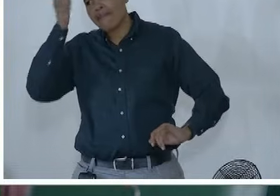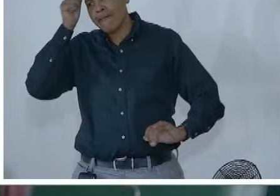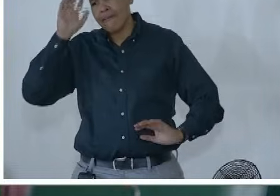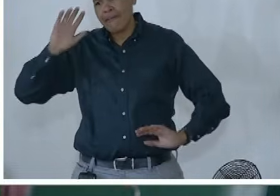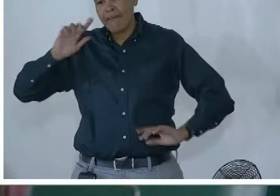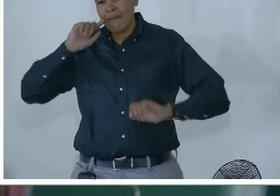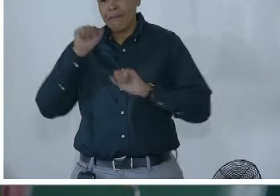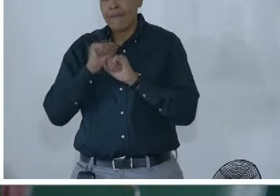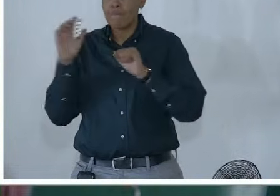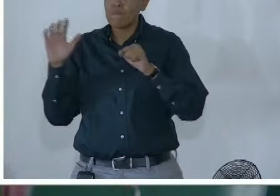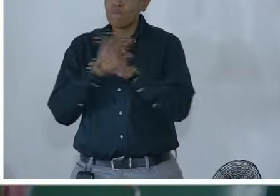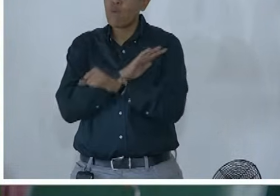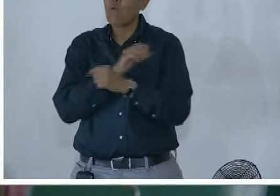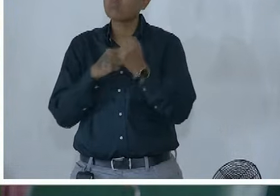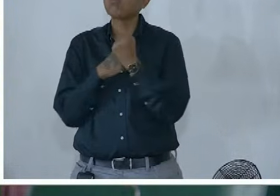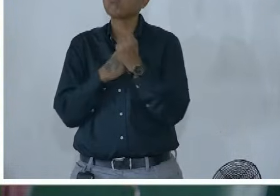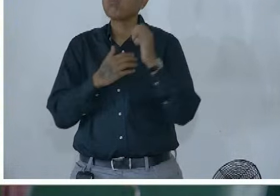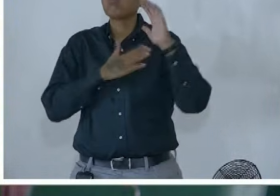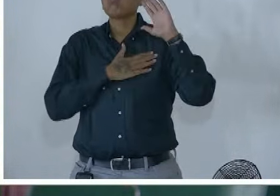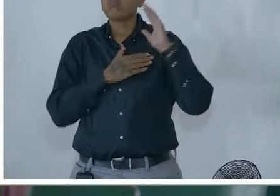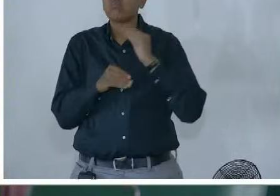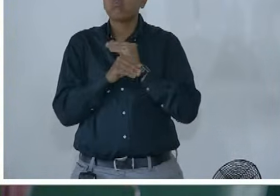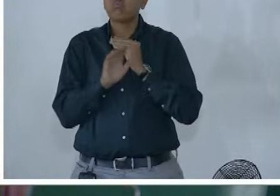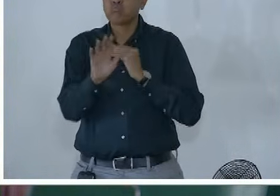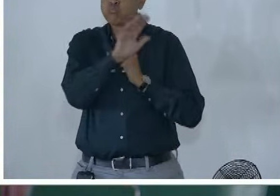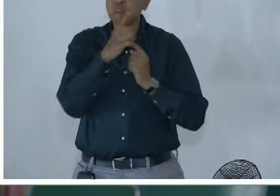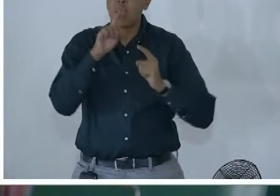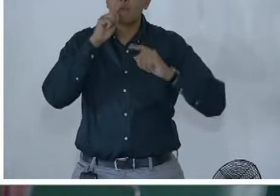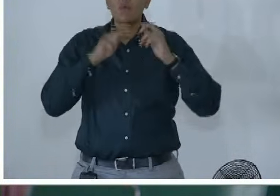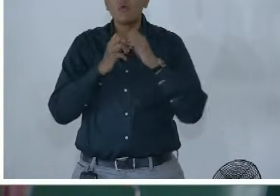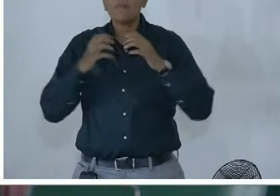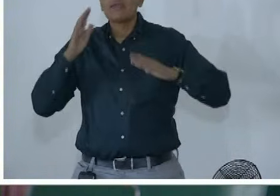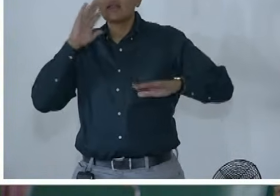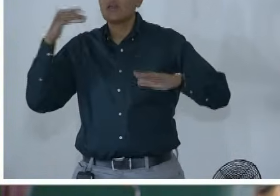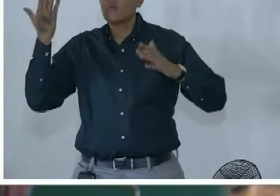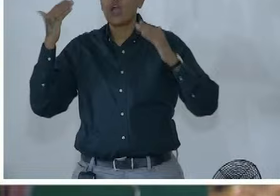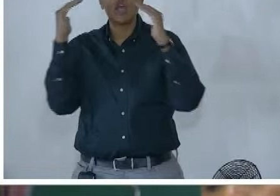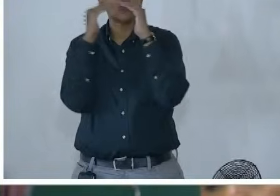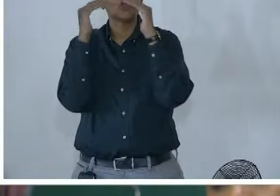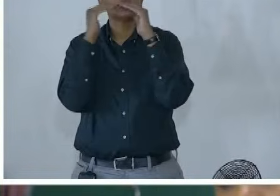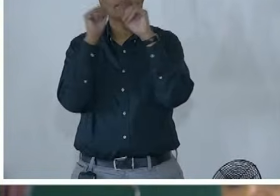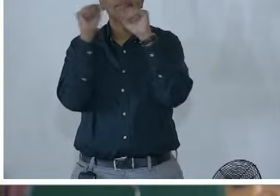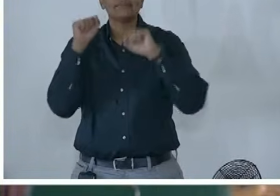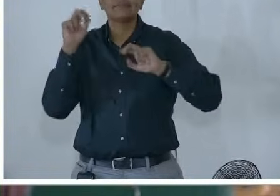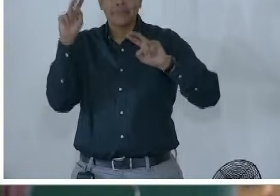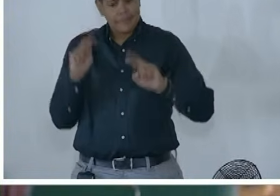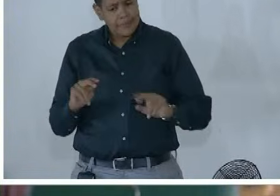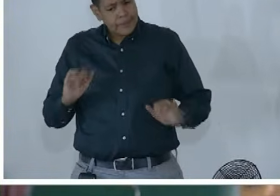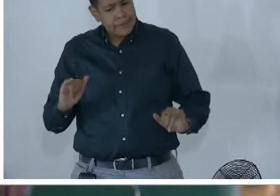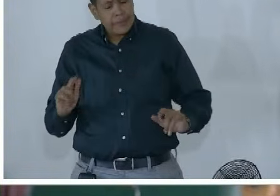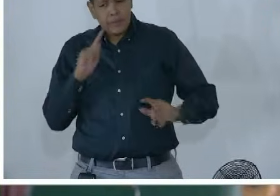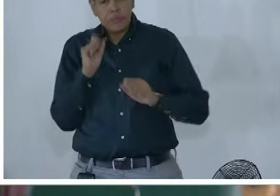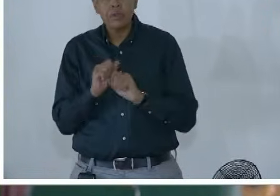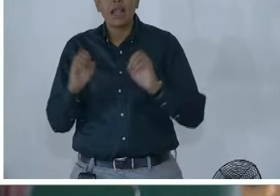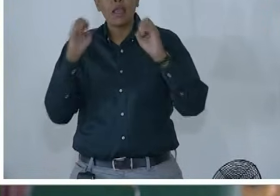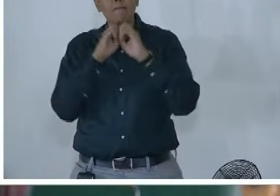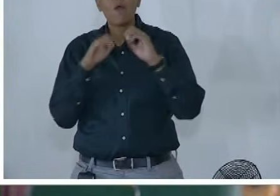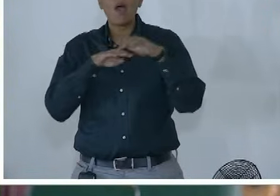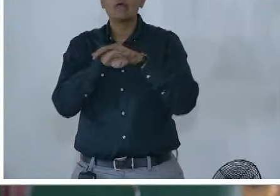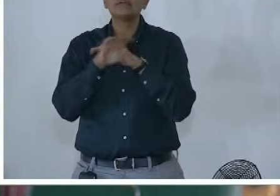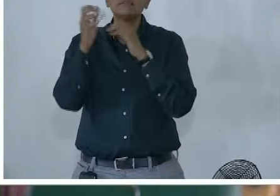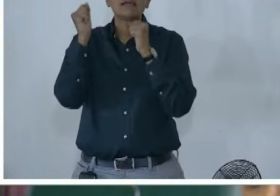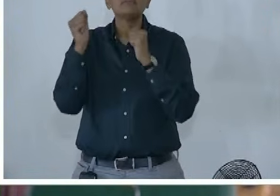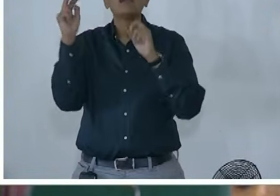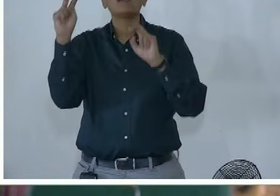government's unwavering commitment to building a justice system that is more